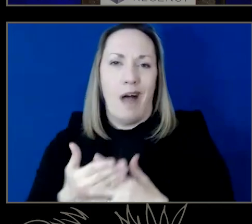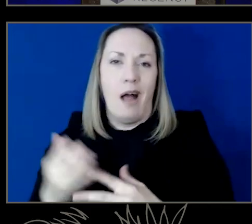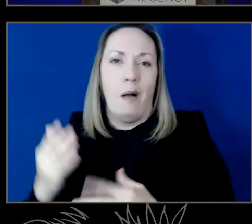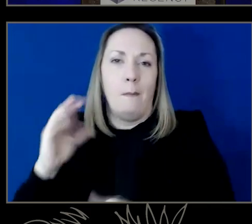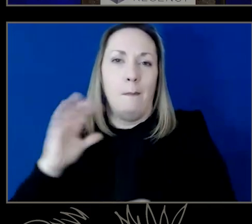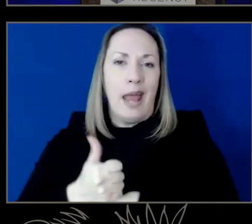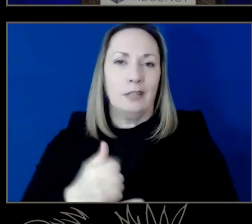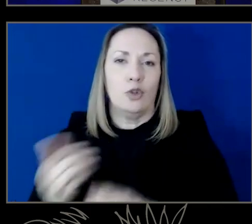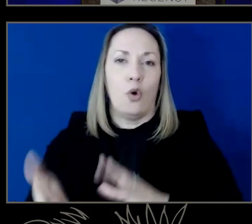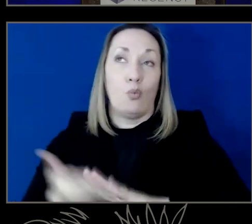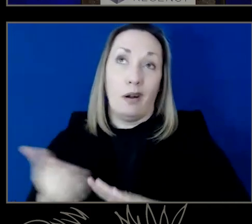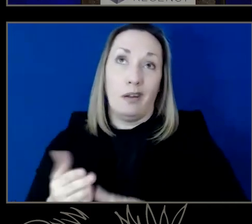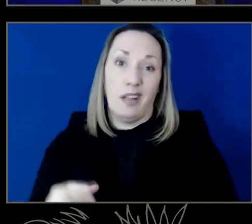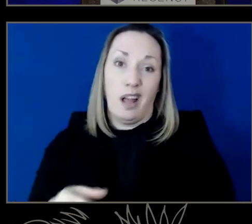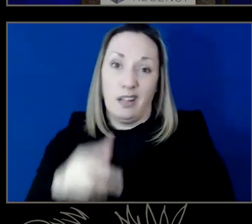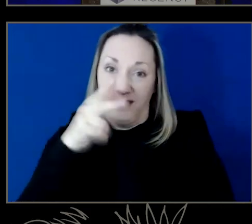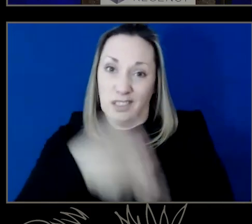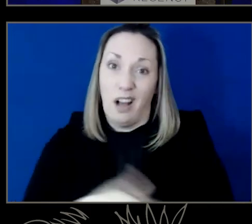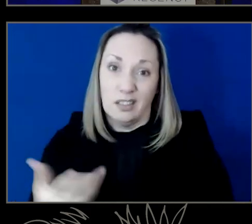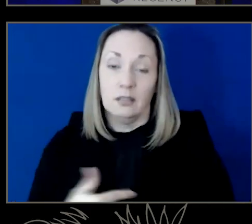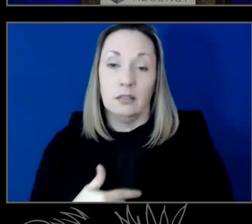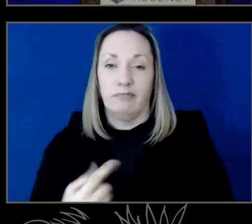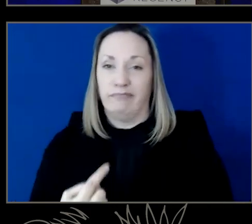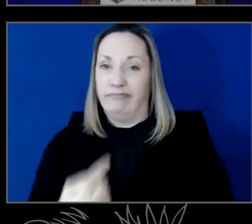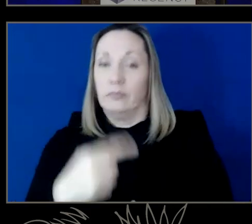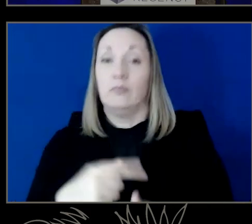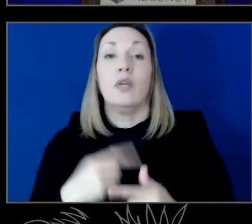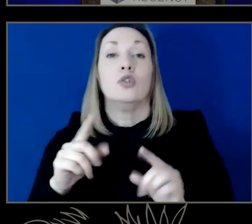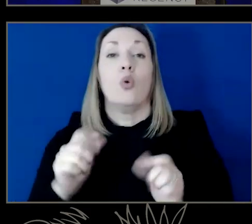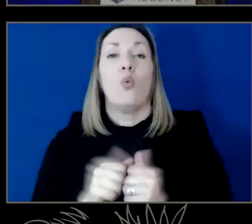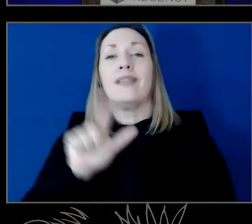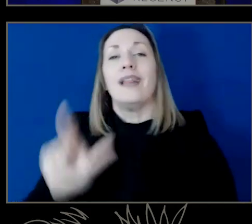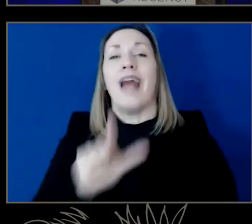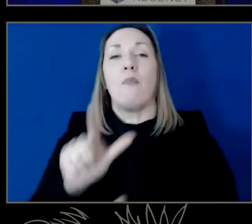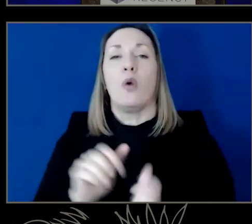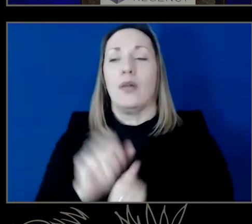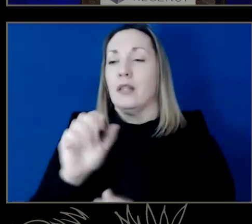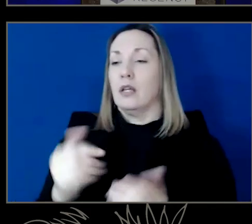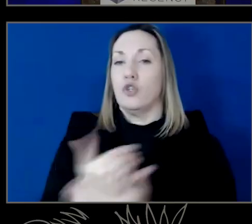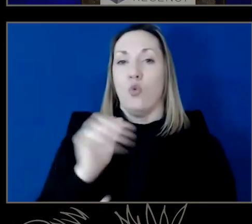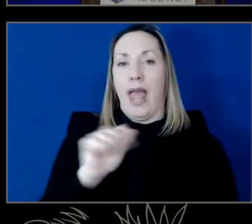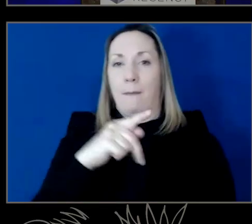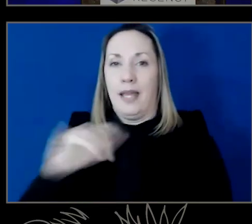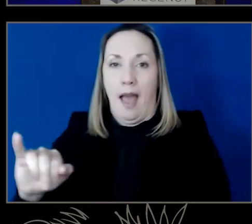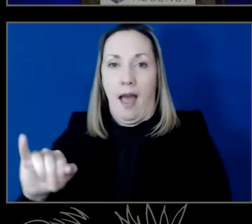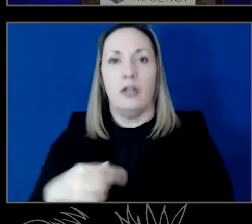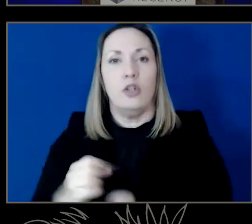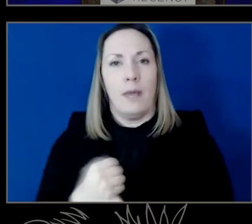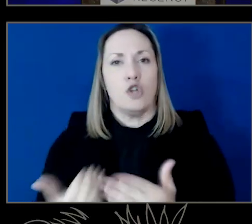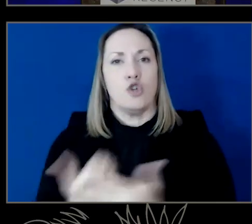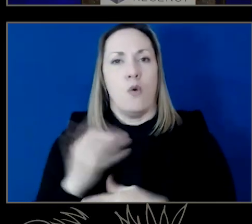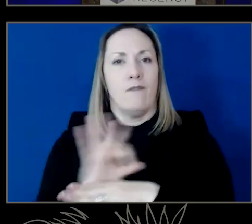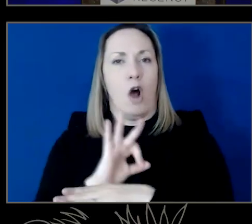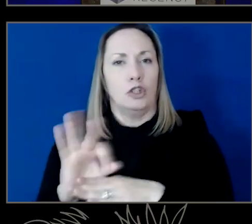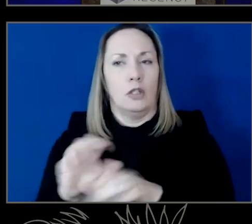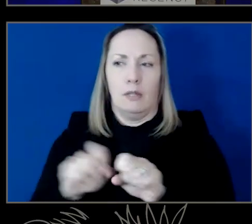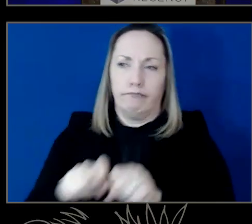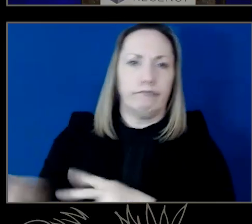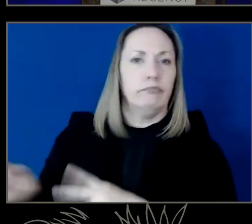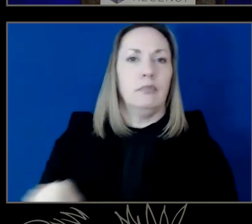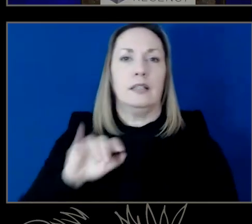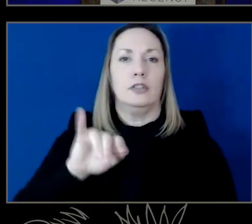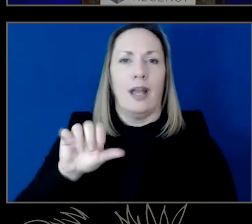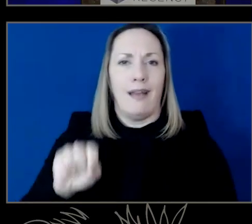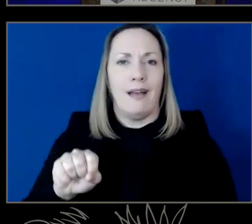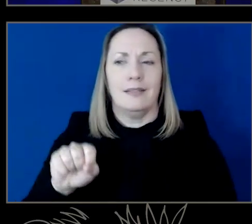sucks is because normally with a library, when you have a new API, what do? You make a new function. You export that function. It has JS docs and